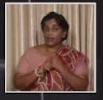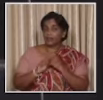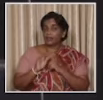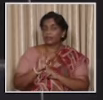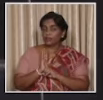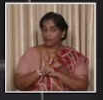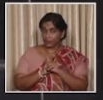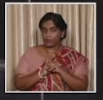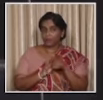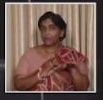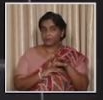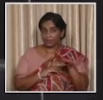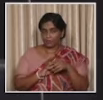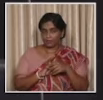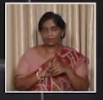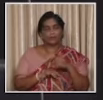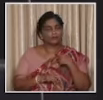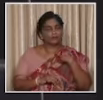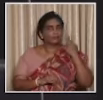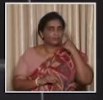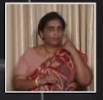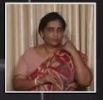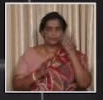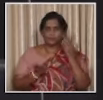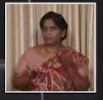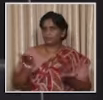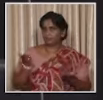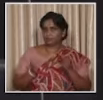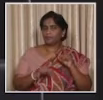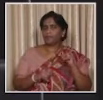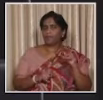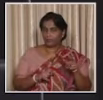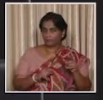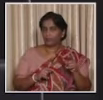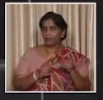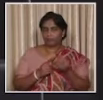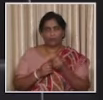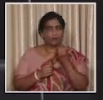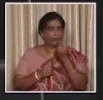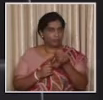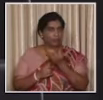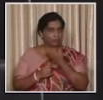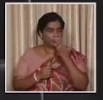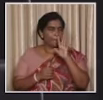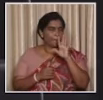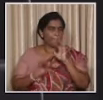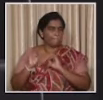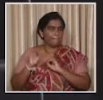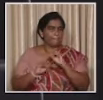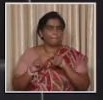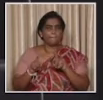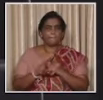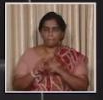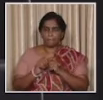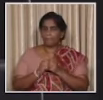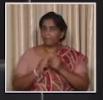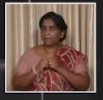given. Now, everything has been completed. Only 5% needs to be finalized, but